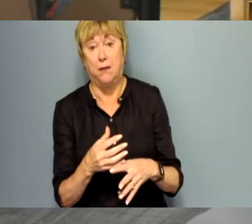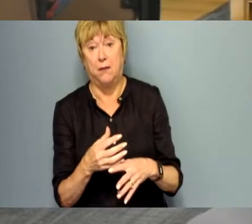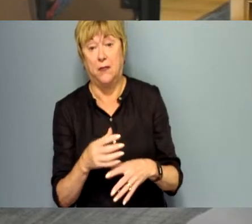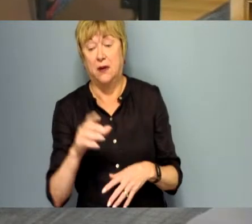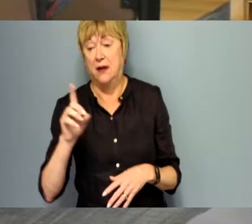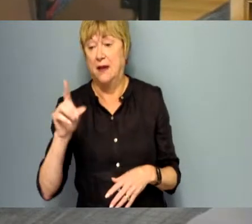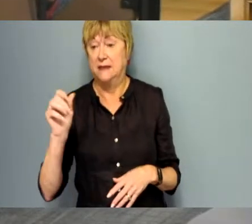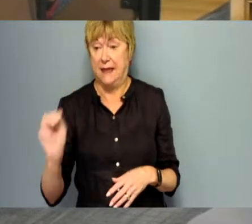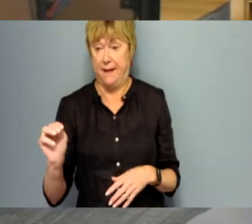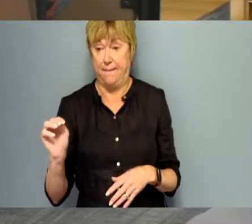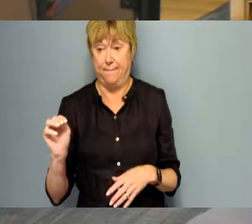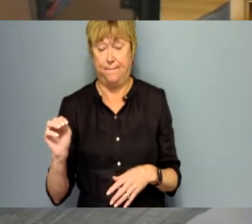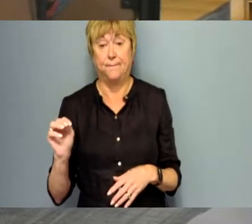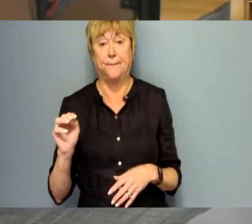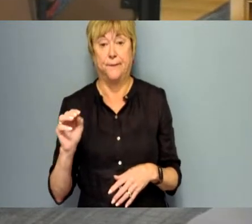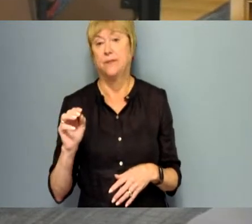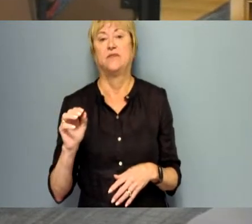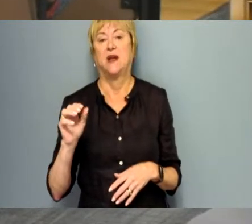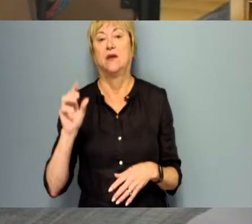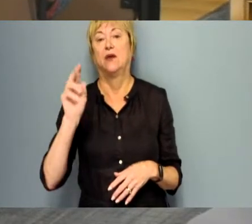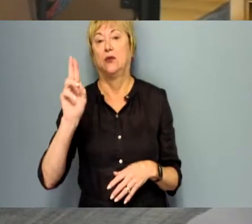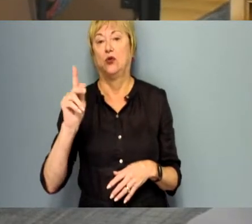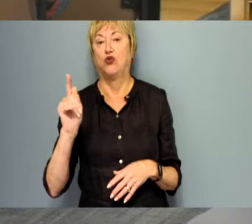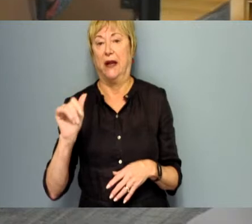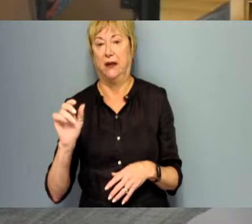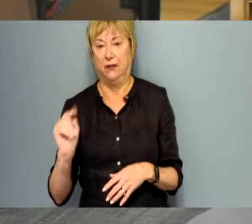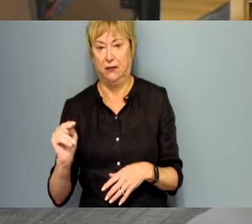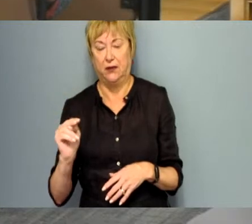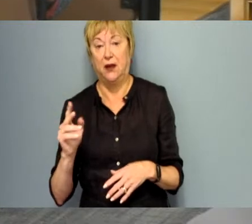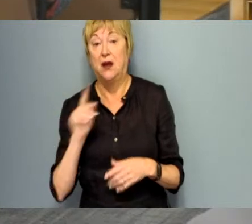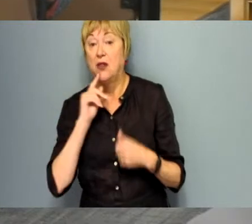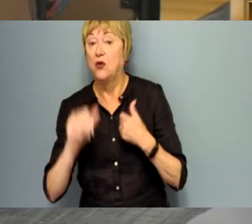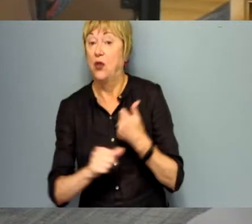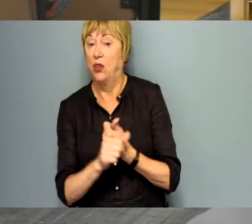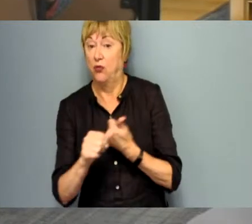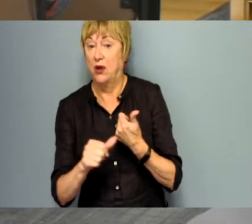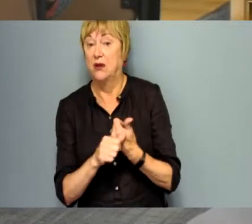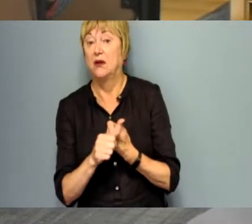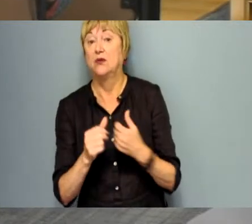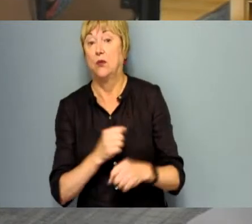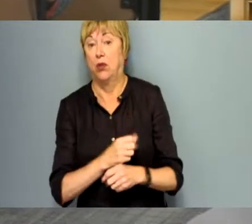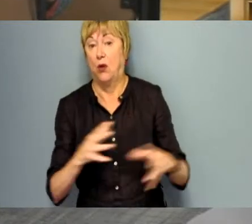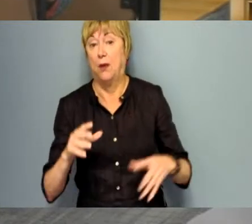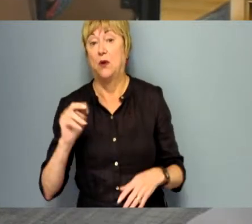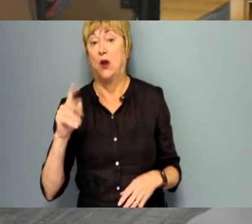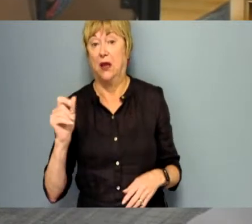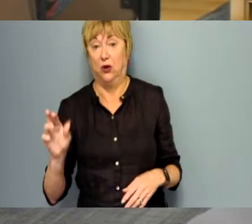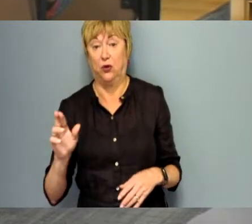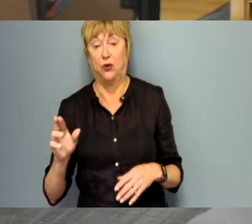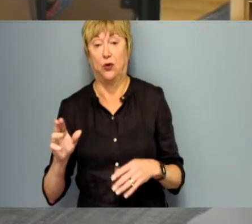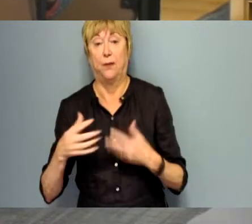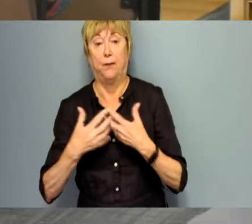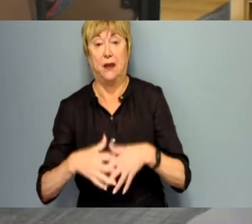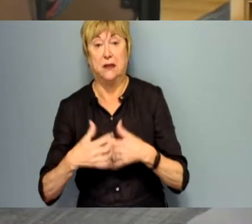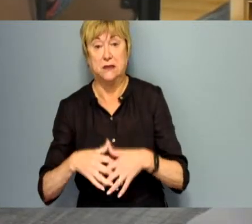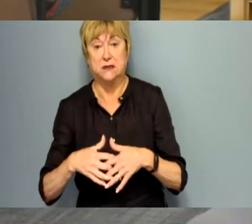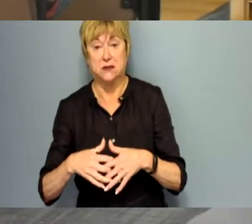in Ukraine. They're threatening to blow up nuclear reactors, and they're the largest in the world, contaminating the world from